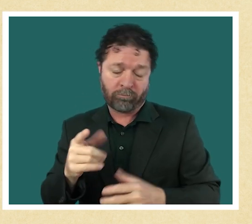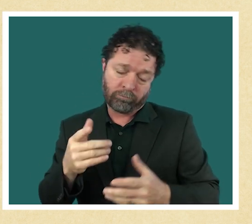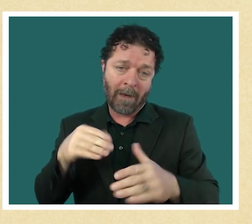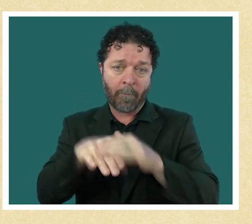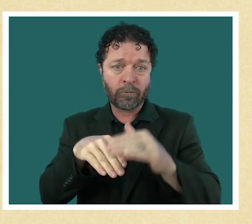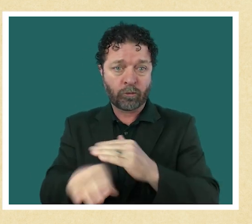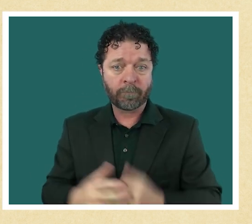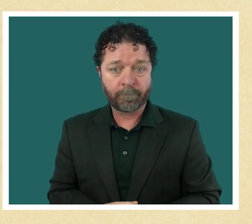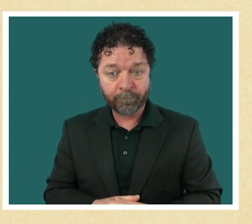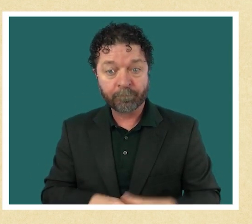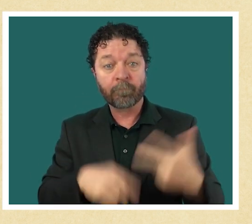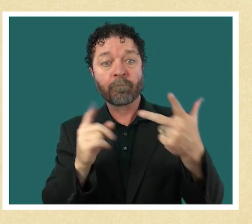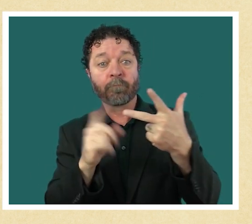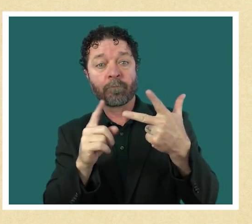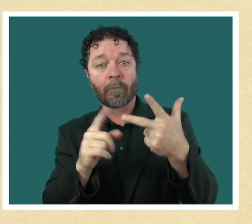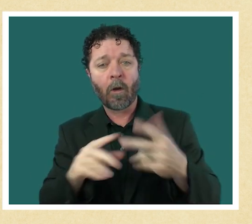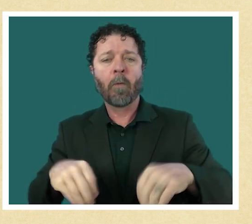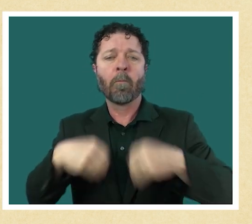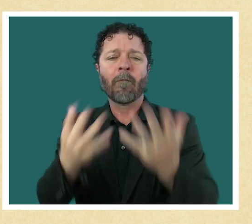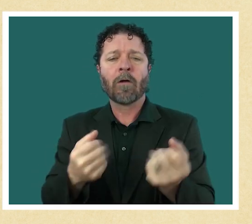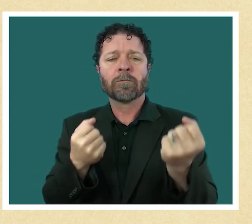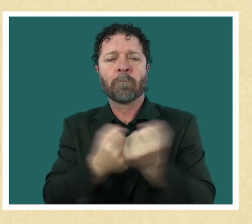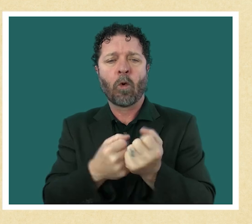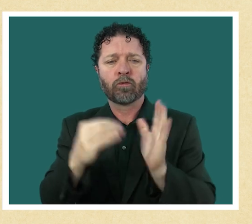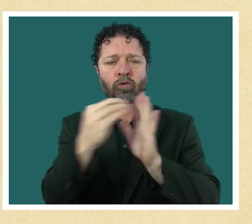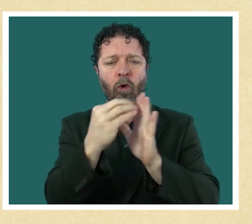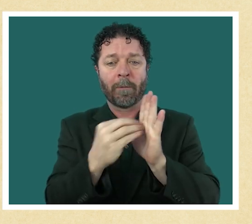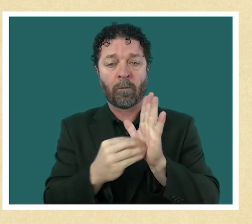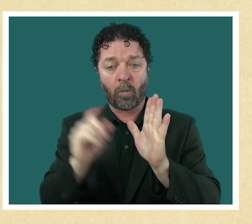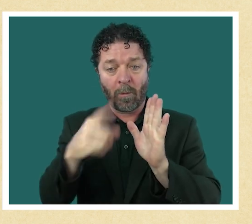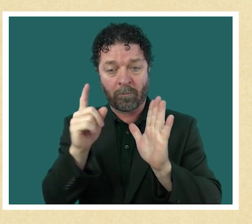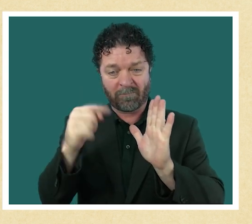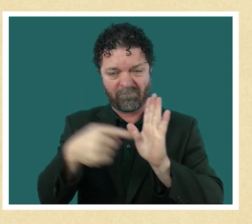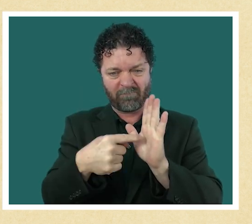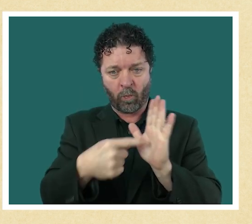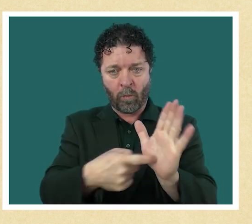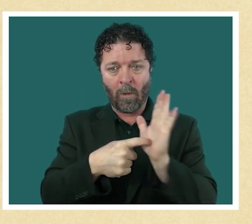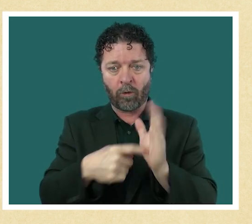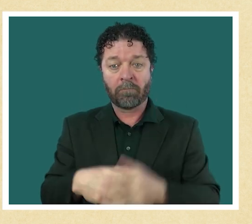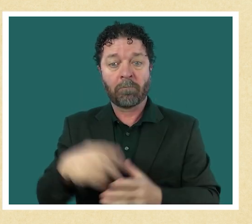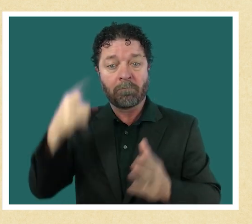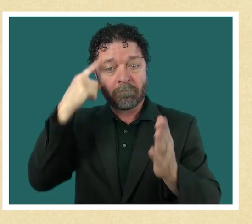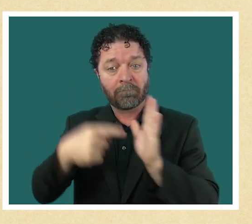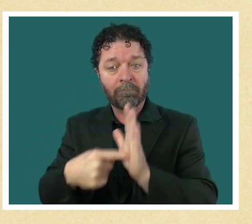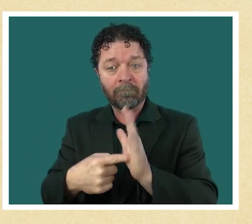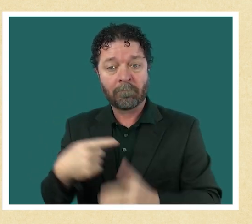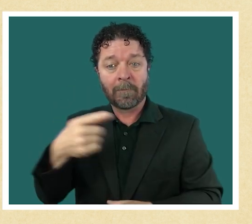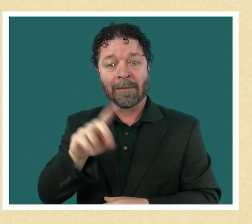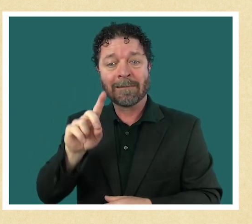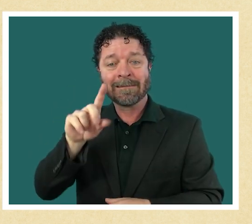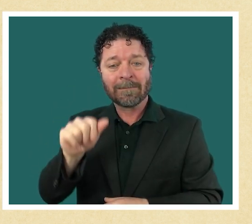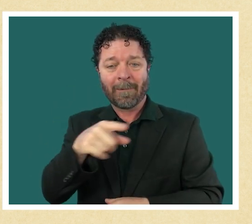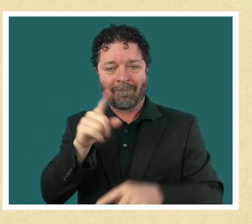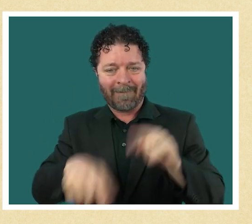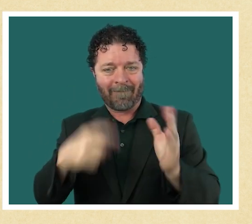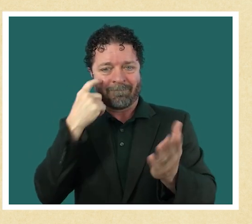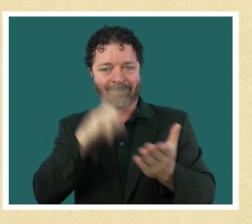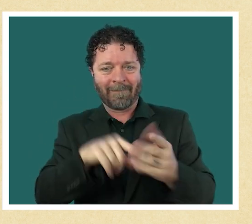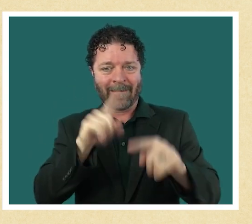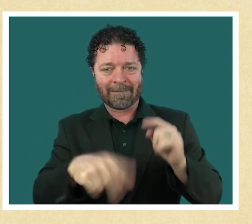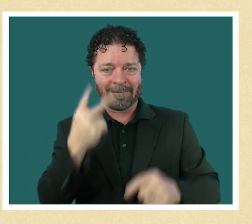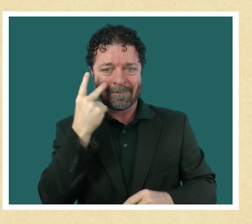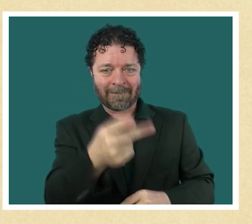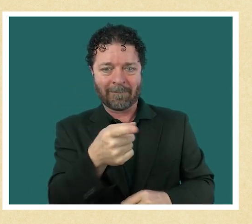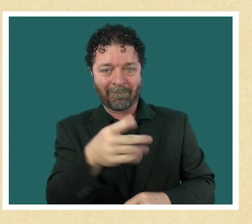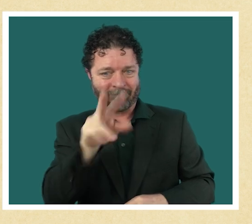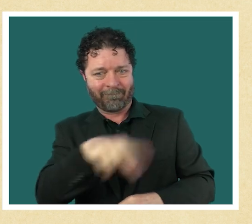required. In cases where the person's disability is not observable and known, or if the disability-related need is not